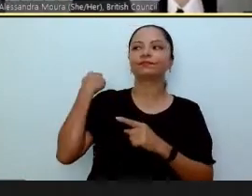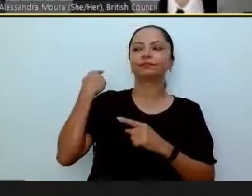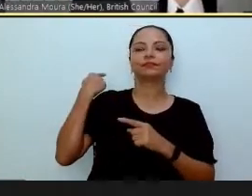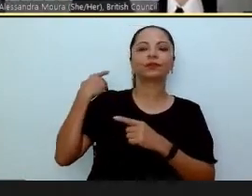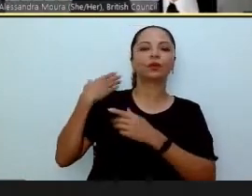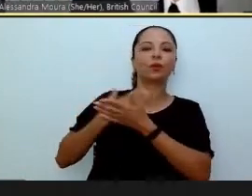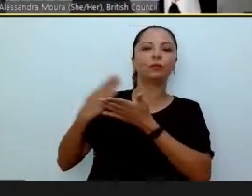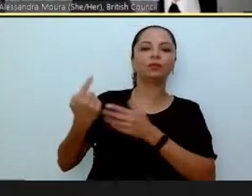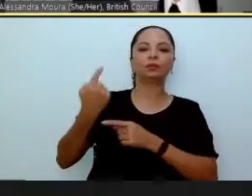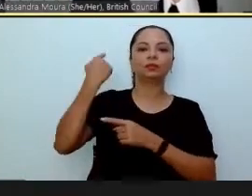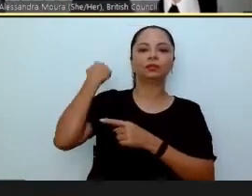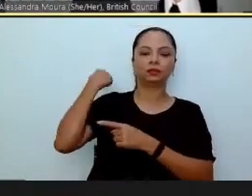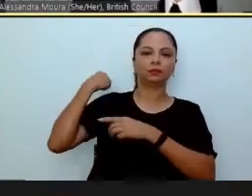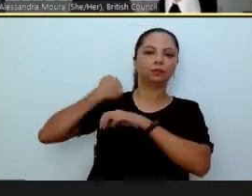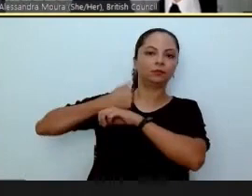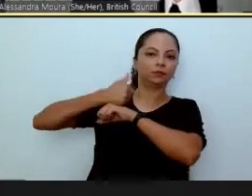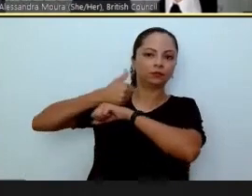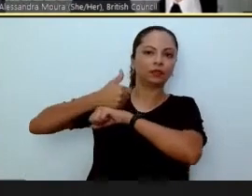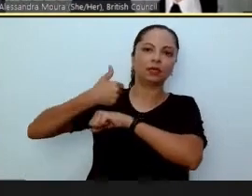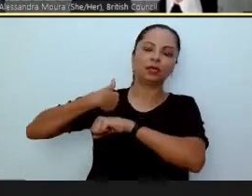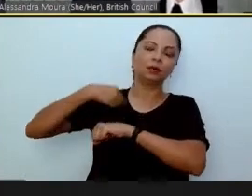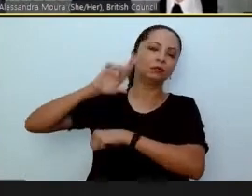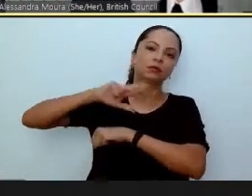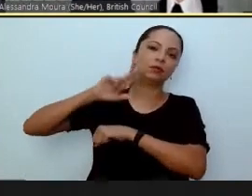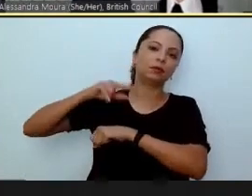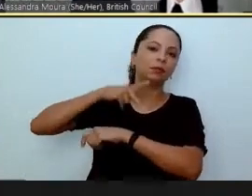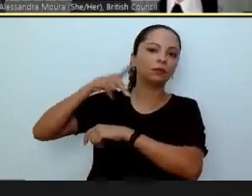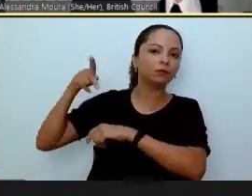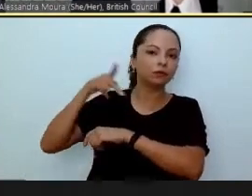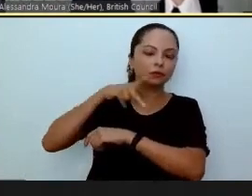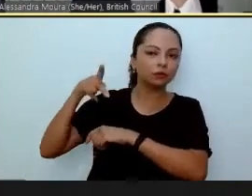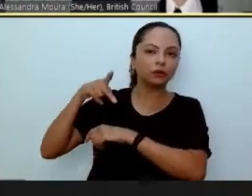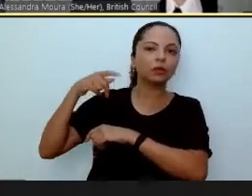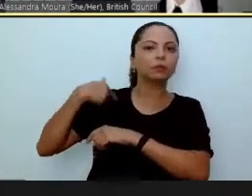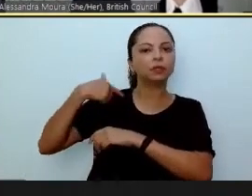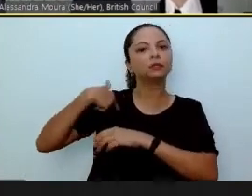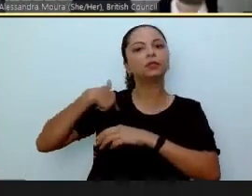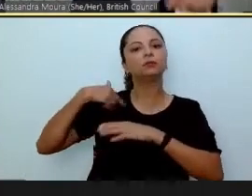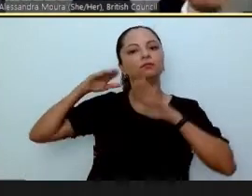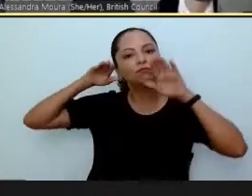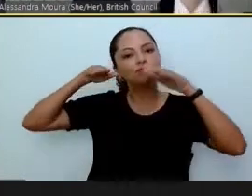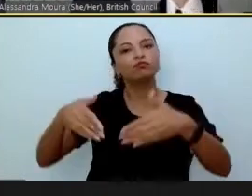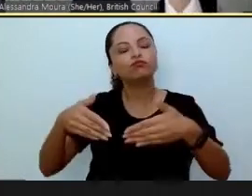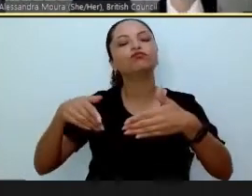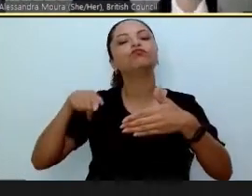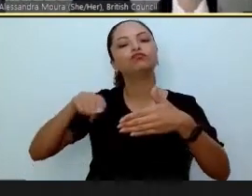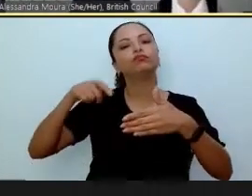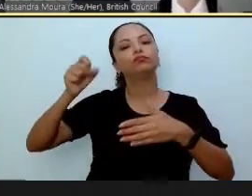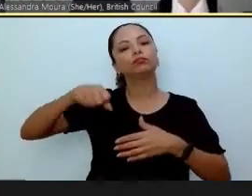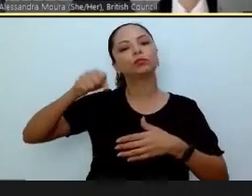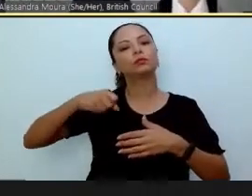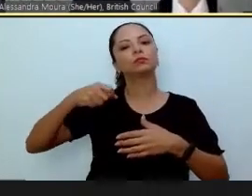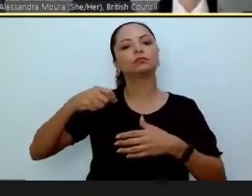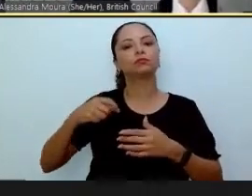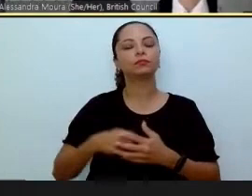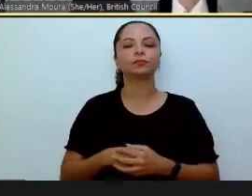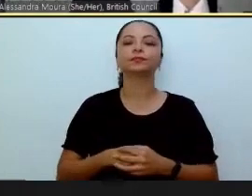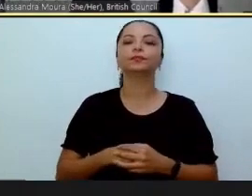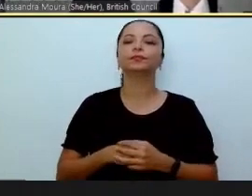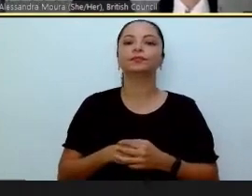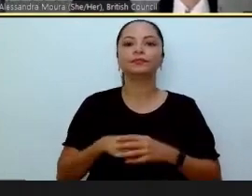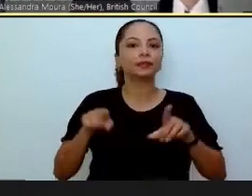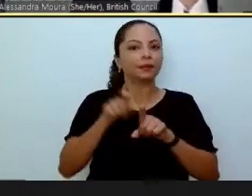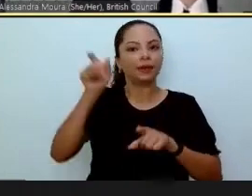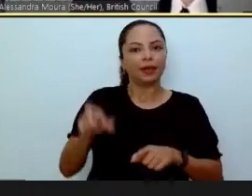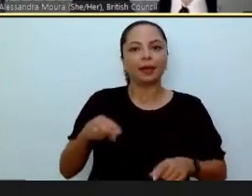specialist. Let's see what else. Marina mentions on regarding this statement specifically,